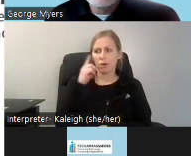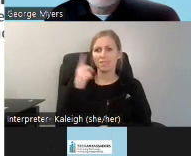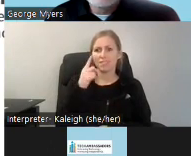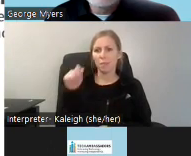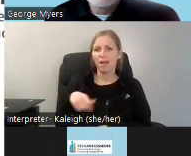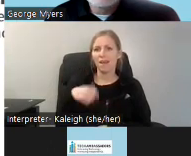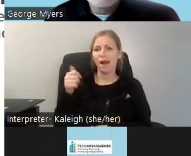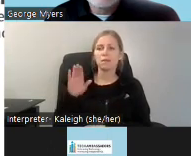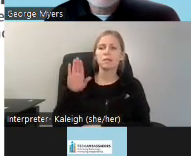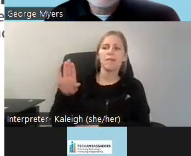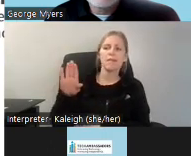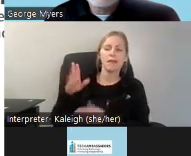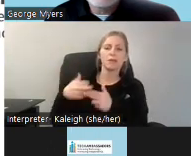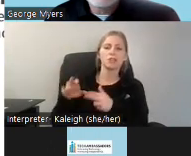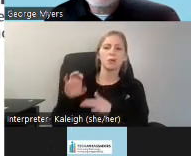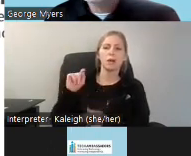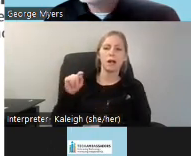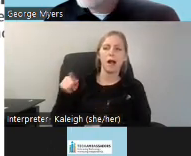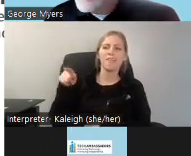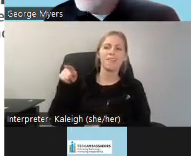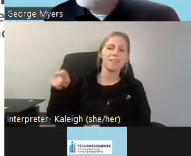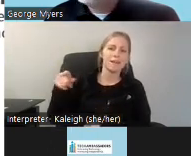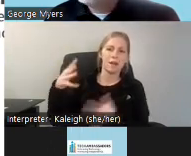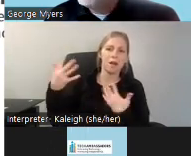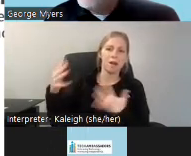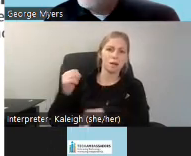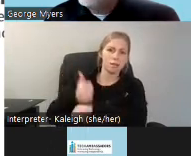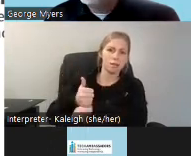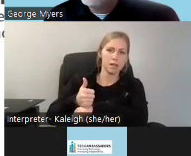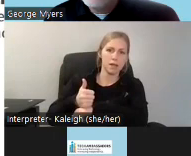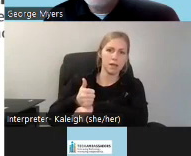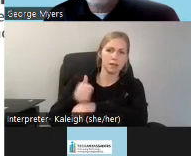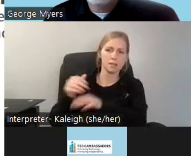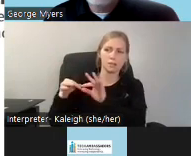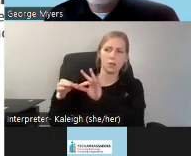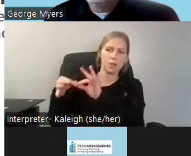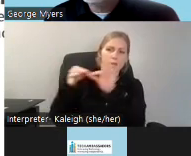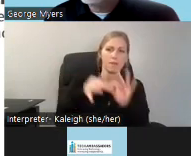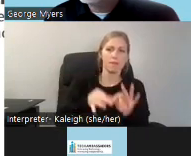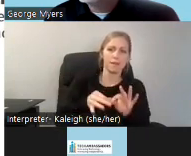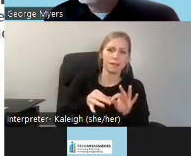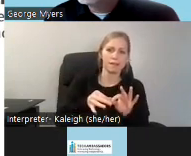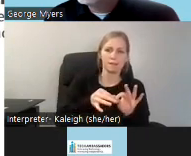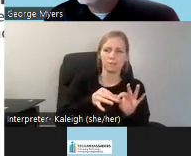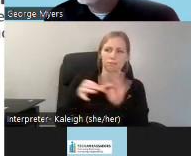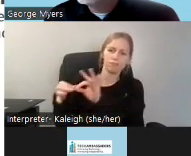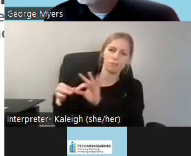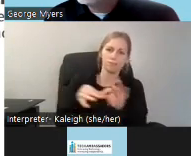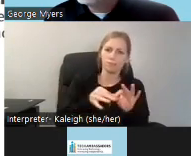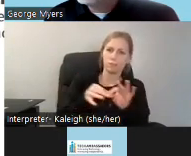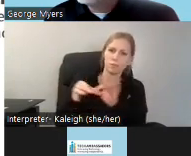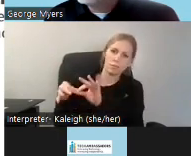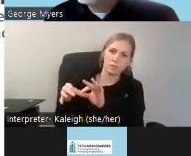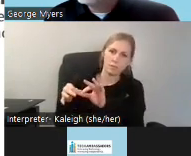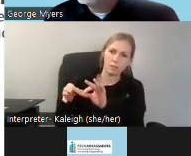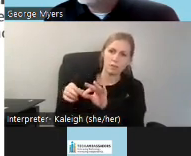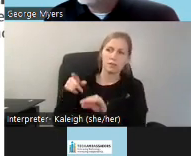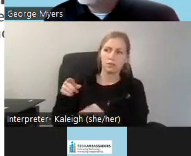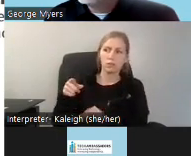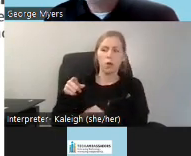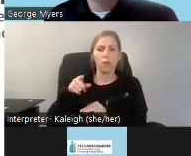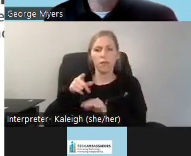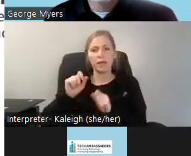else's shortcut that they were able to let